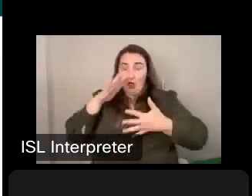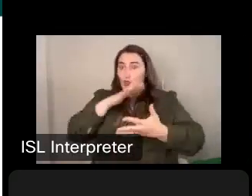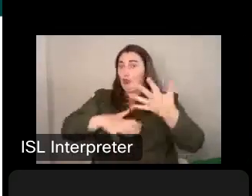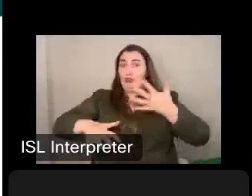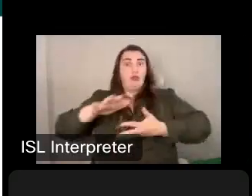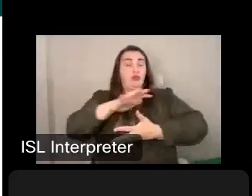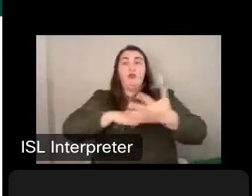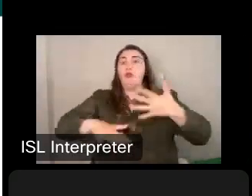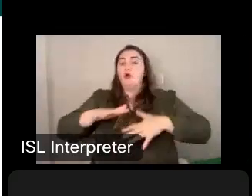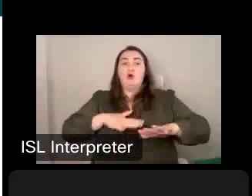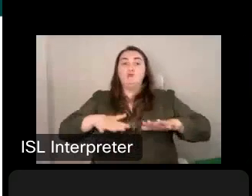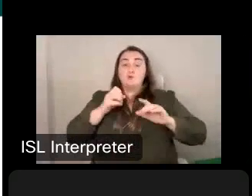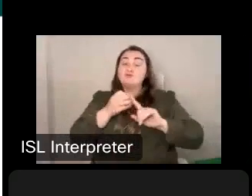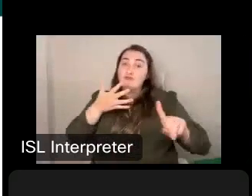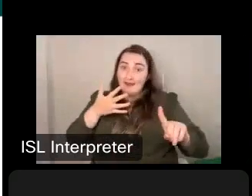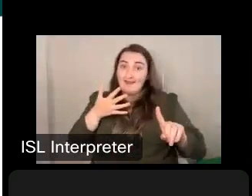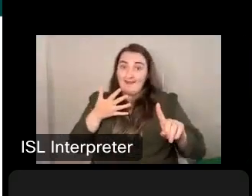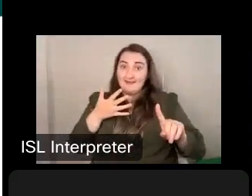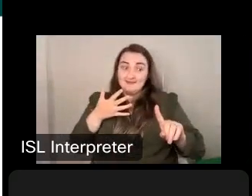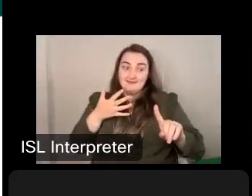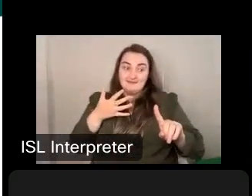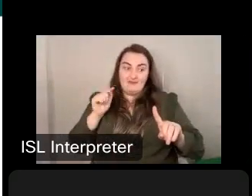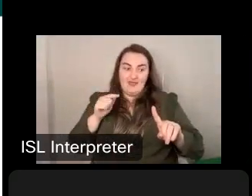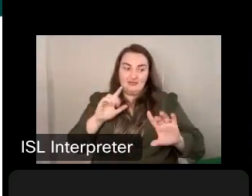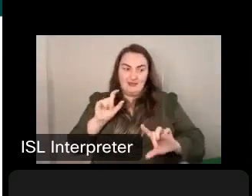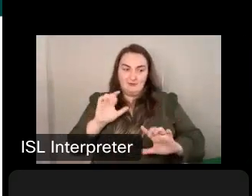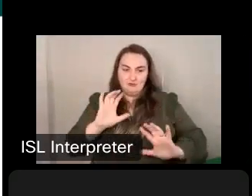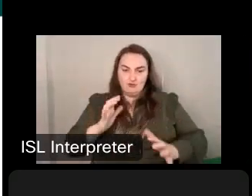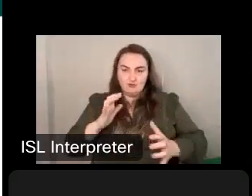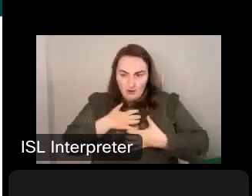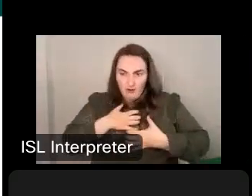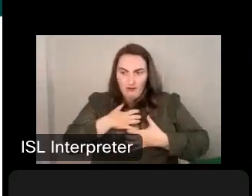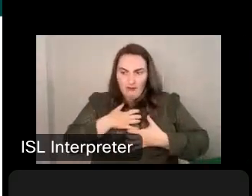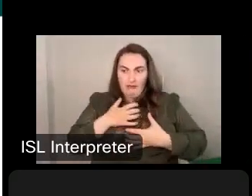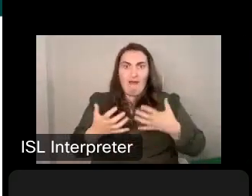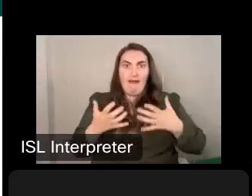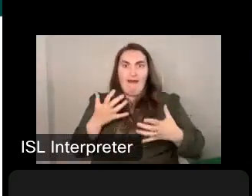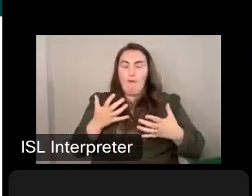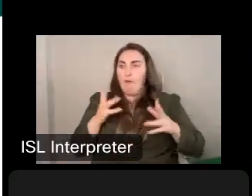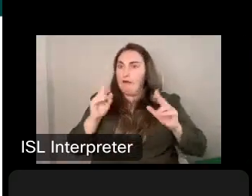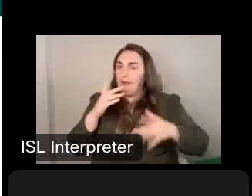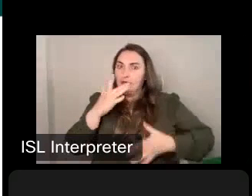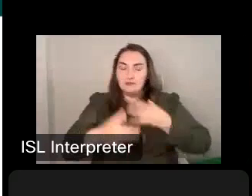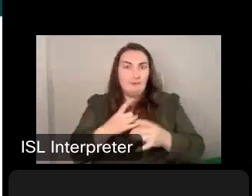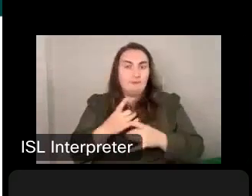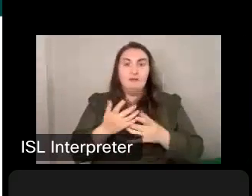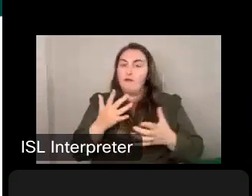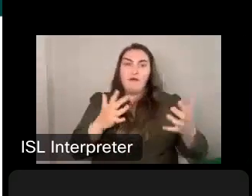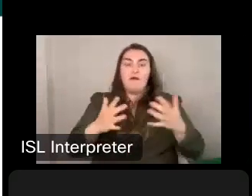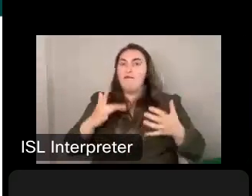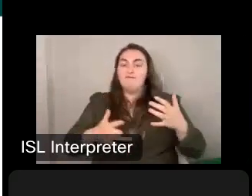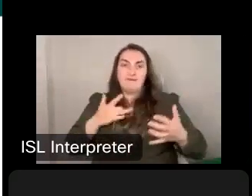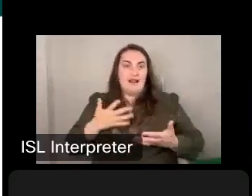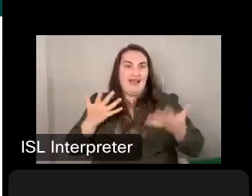incident is recognised. There's almost that shock factor as to how could this incident have happened.